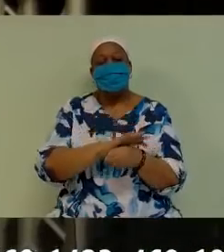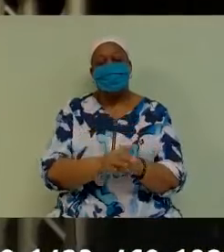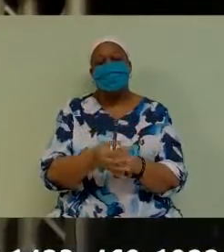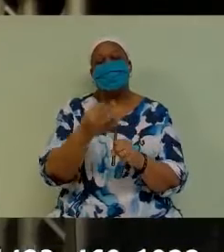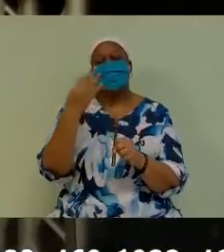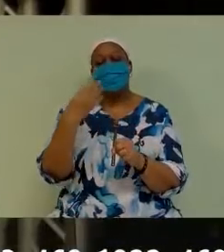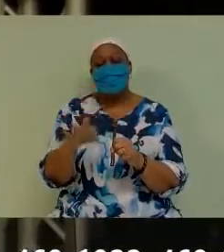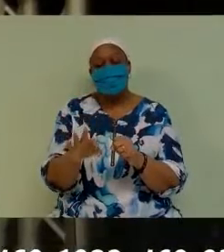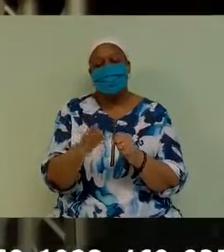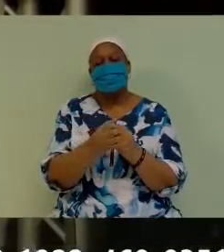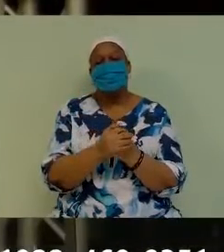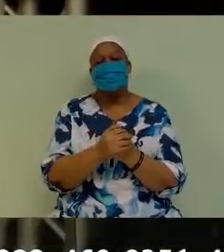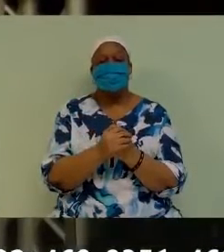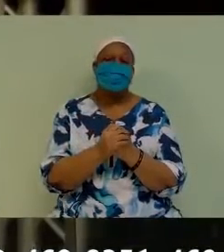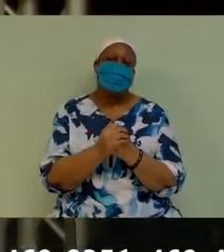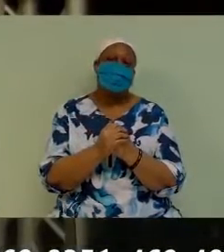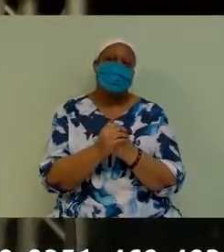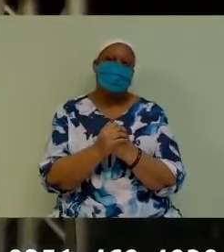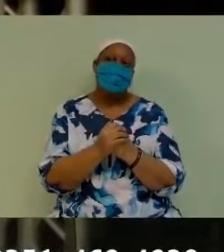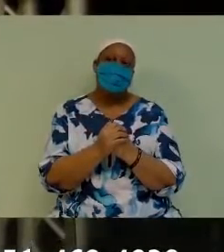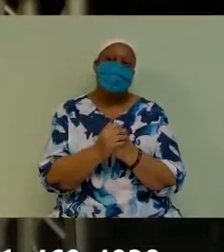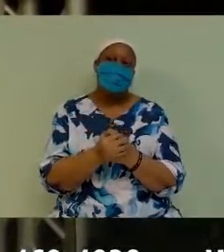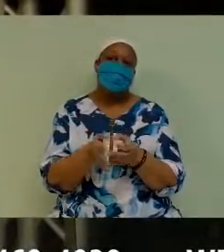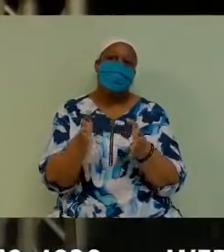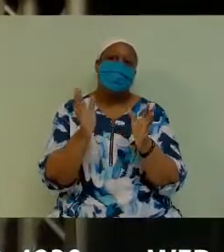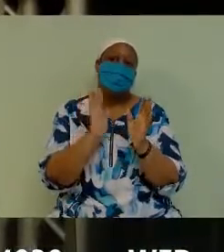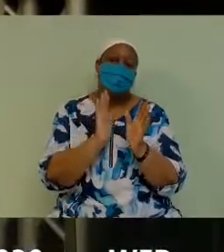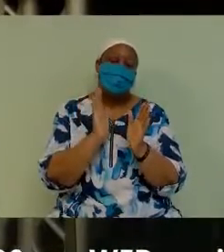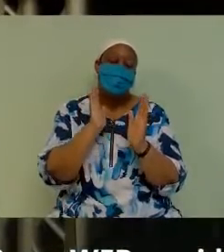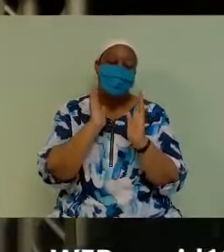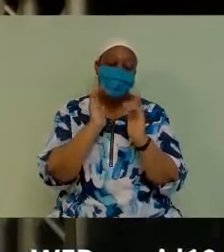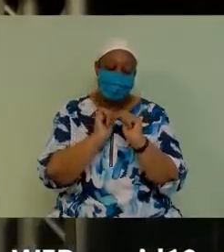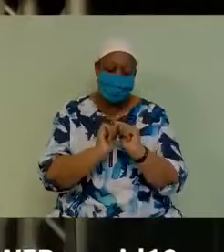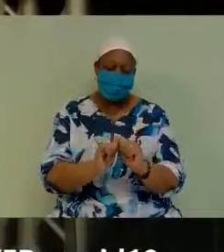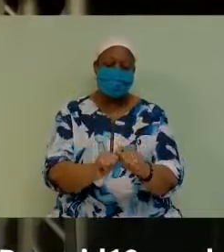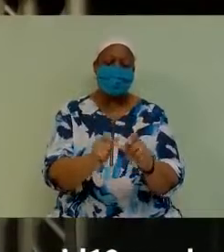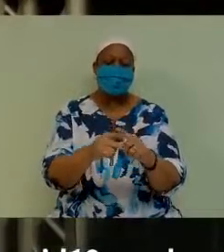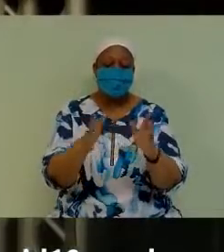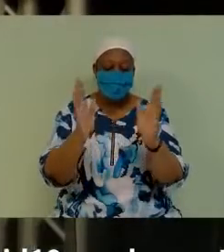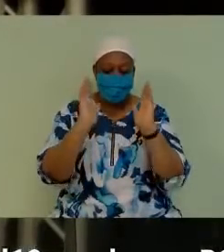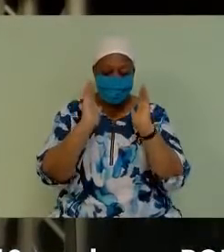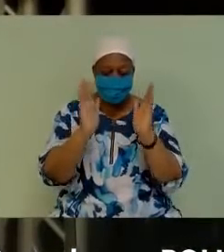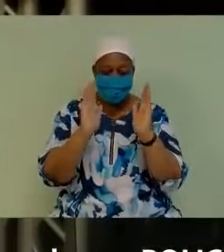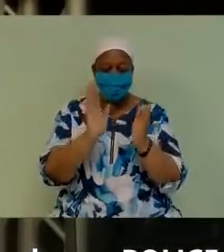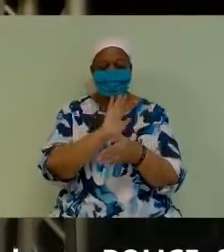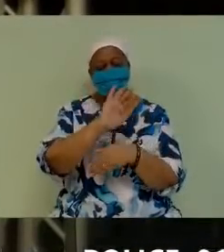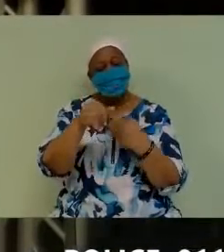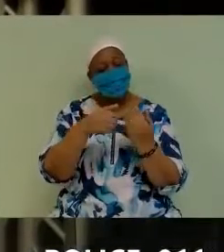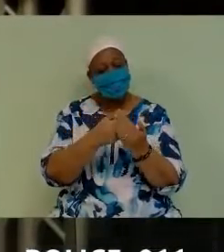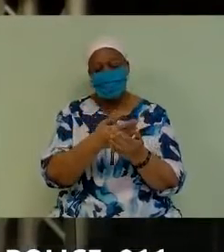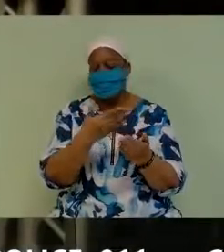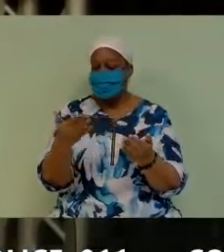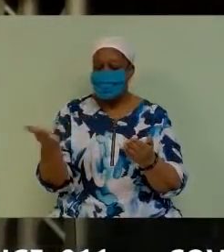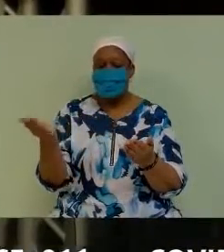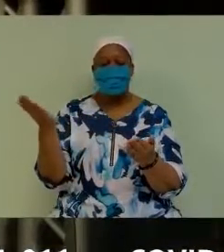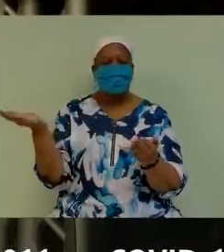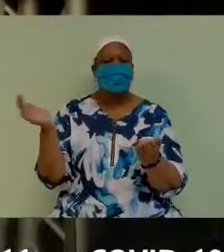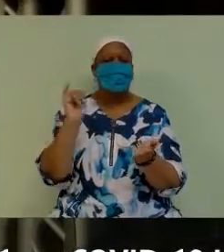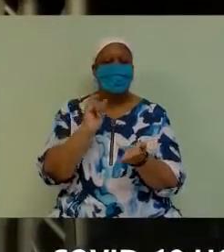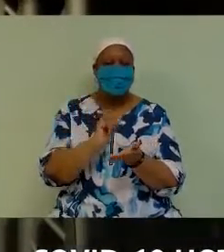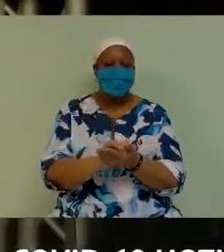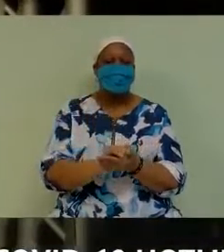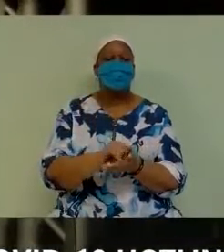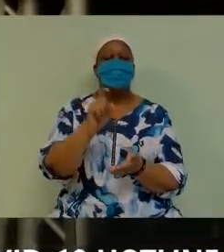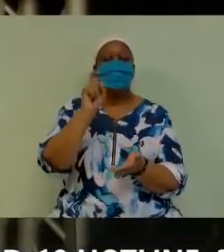of the COVID-19 pandemic. Of course, we continue to adhere to all the protocols that have